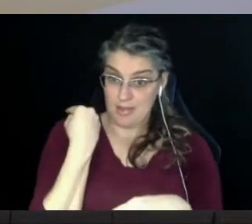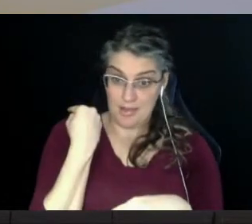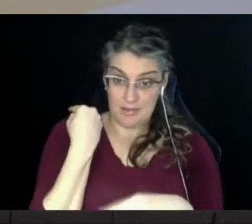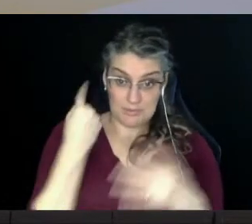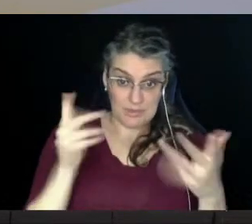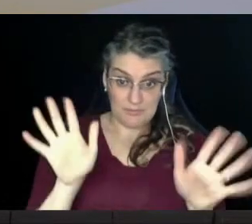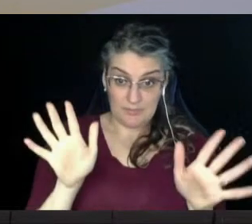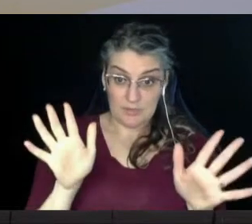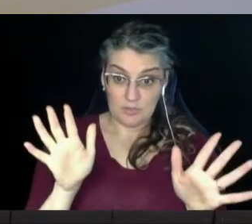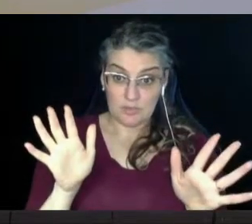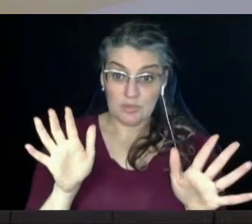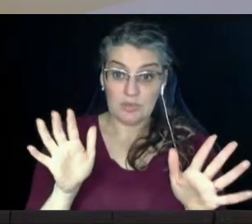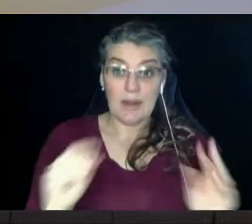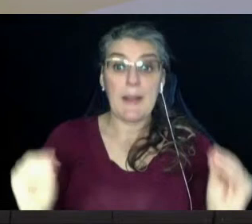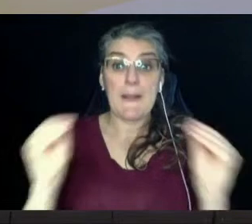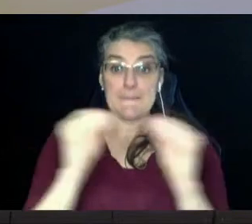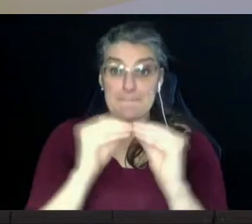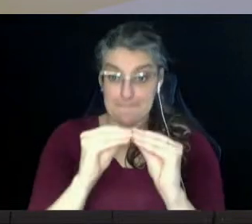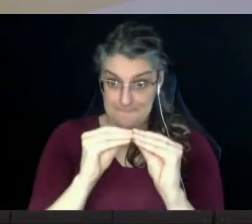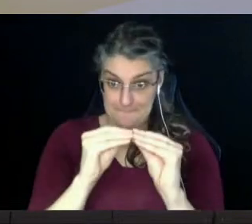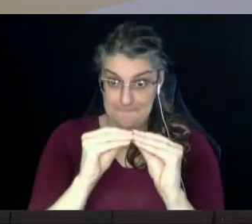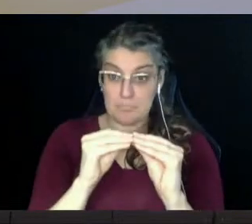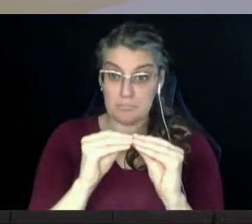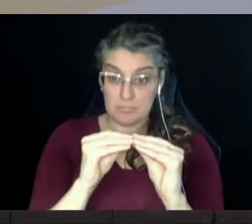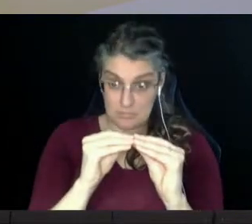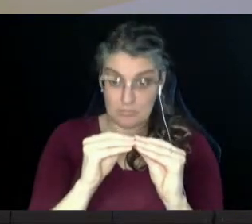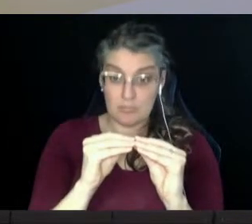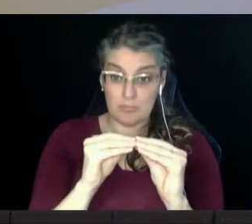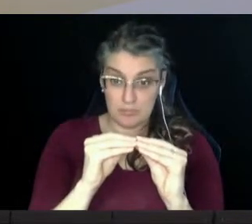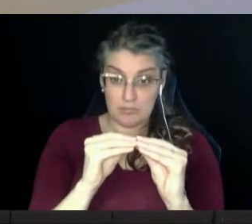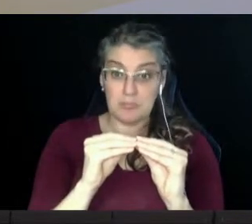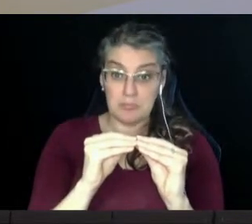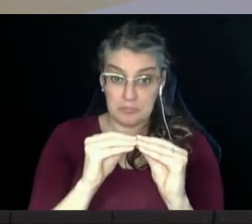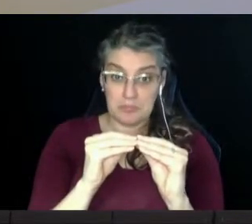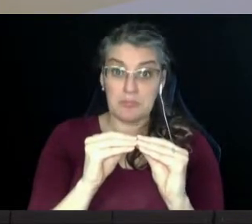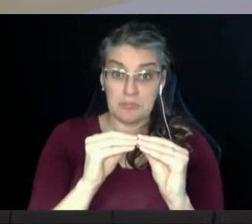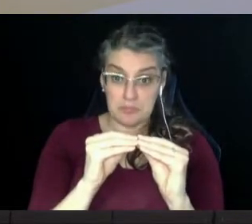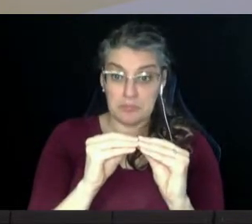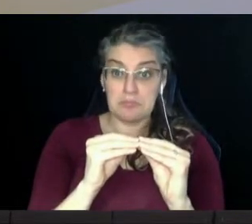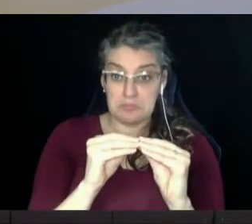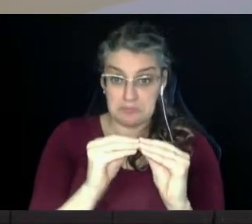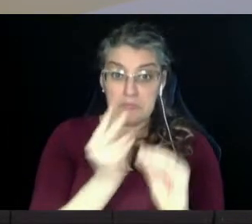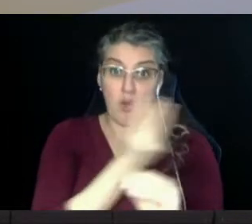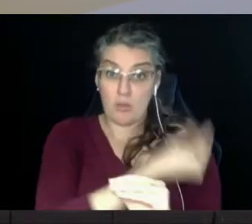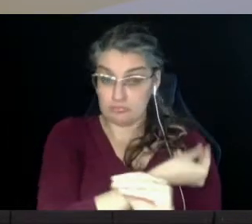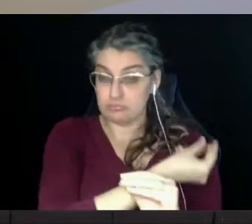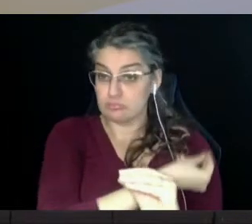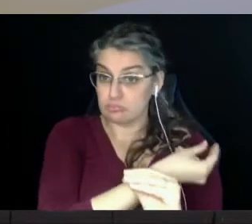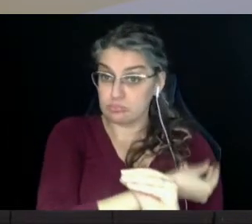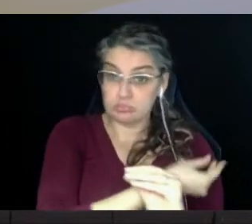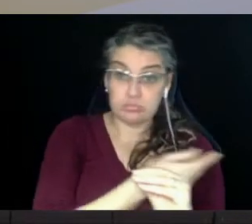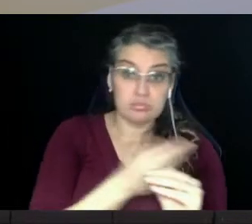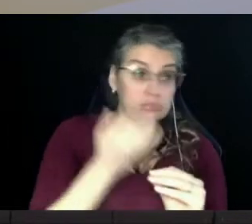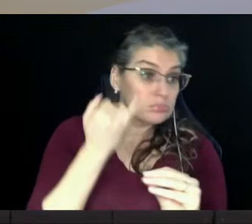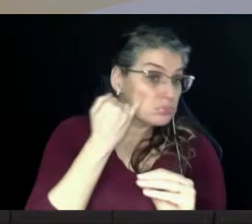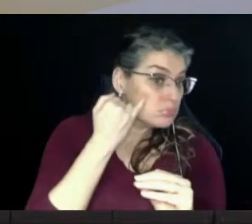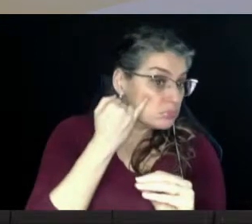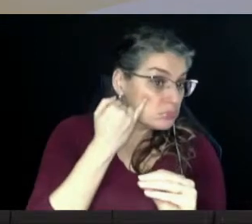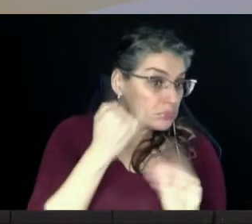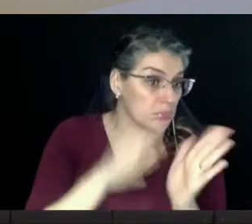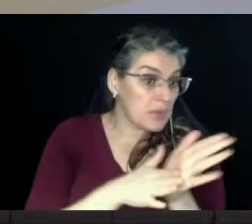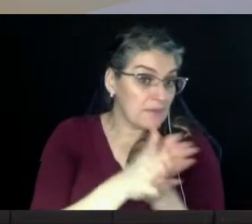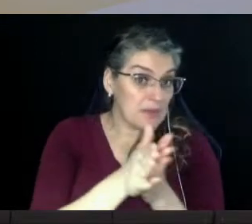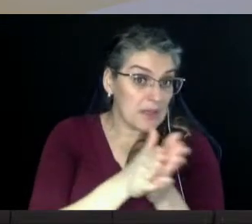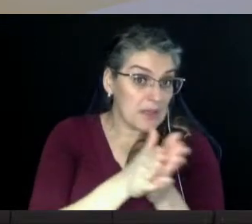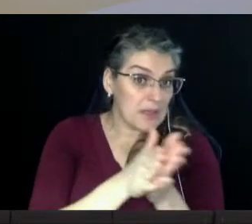many others have as well. So we'll see what the uptake is here, and we'll